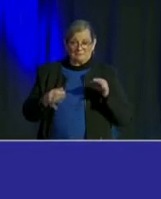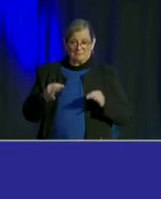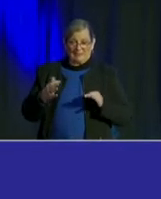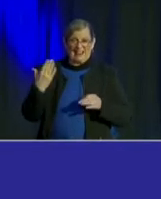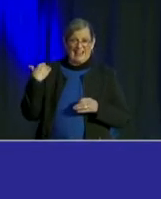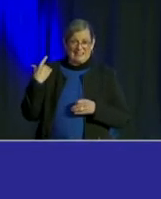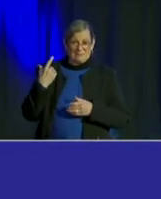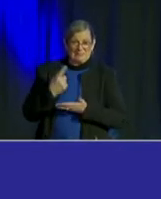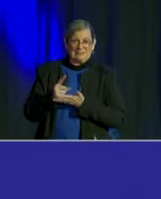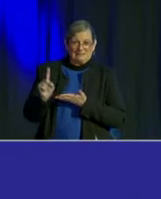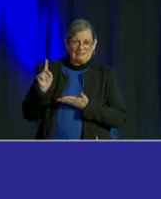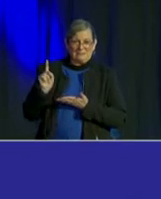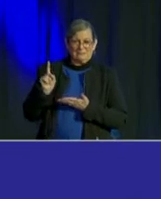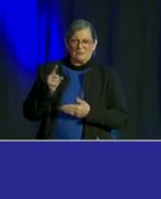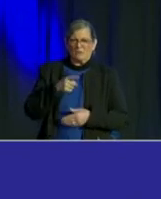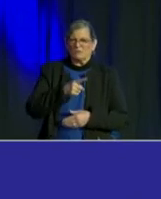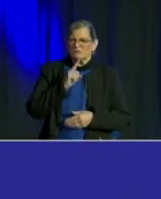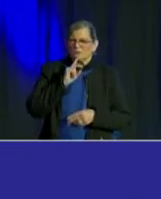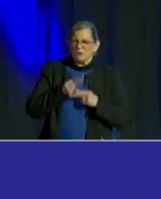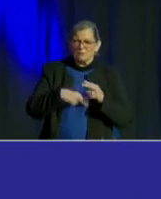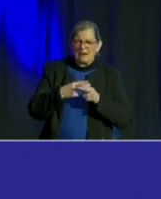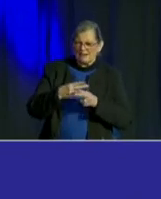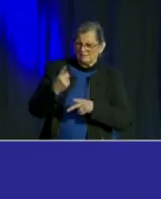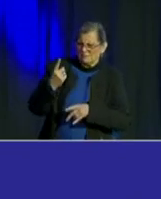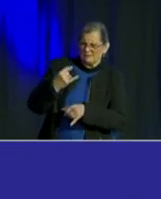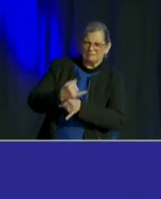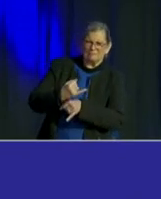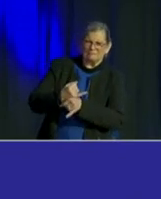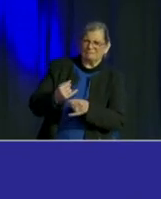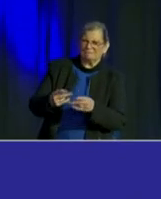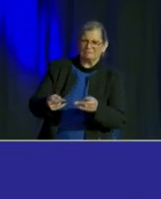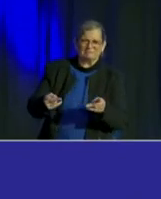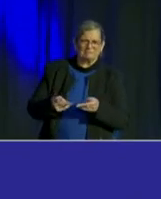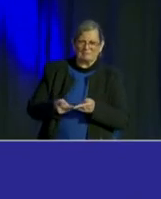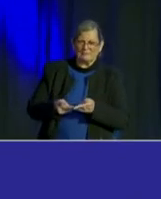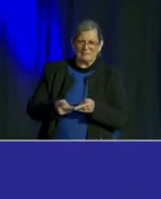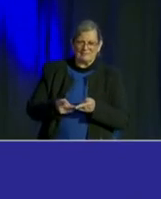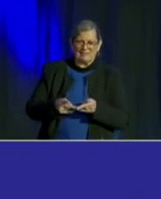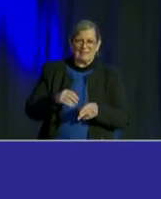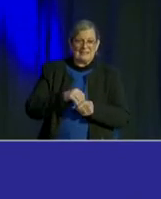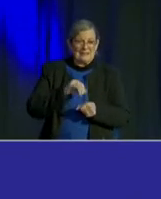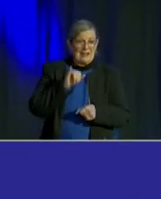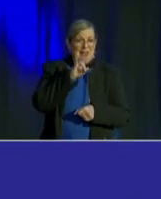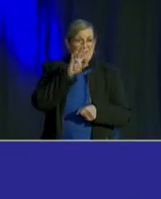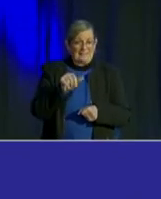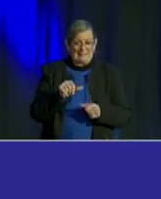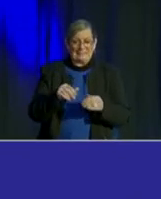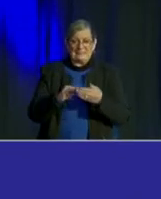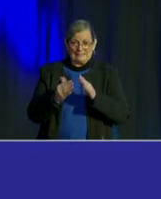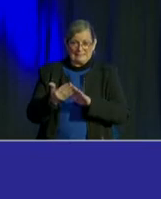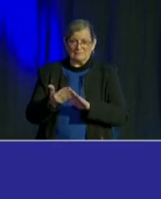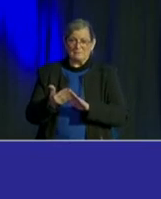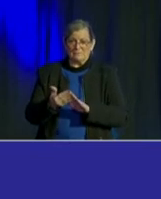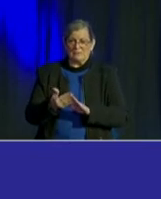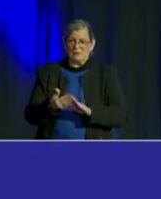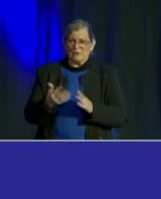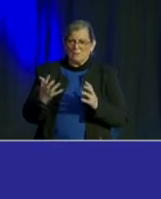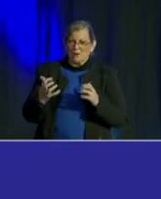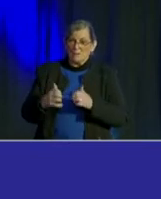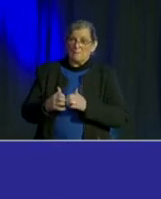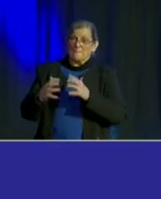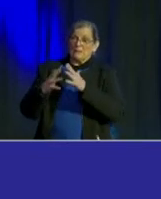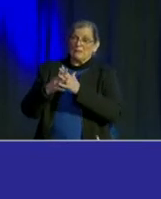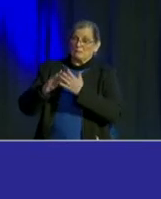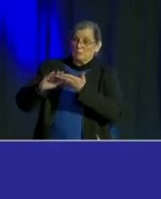that will actually have a community center to be built in a school that is now dilapidated. We also have